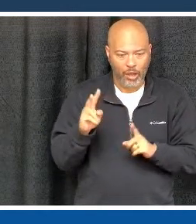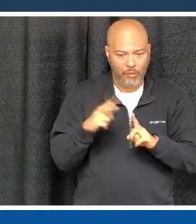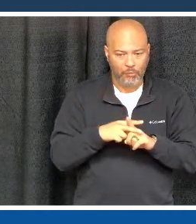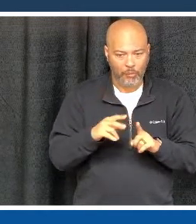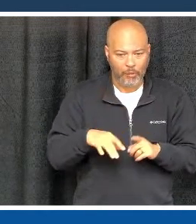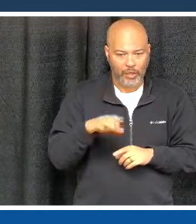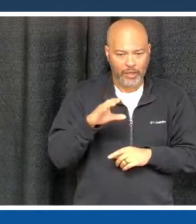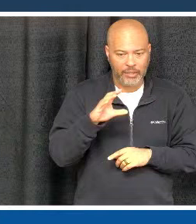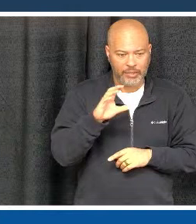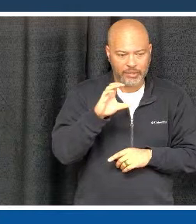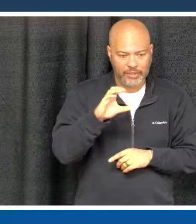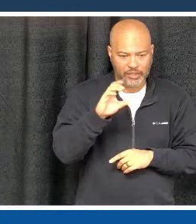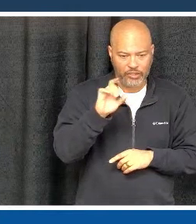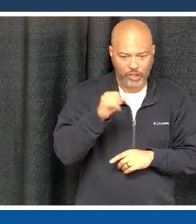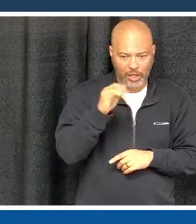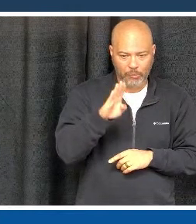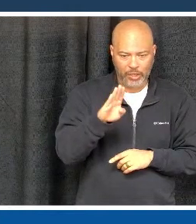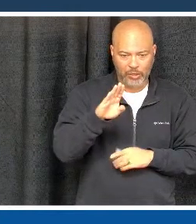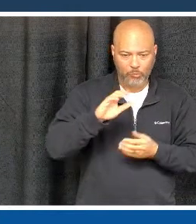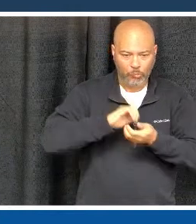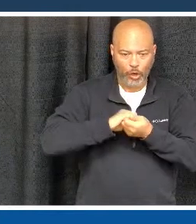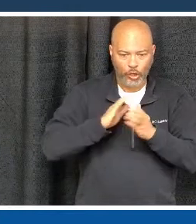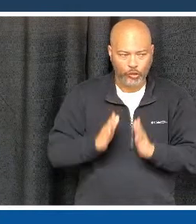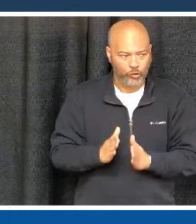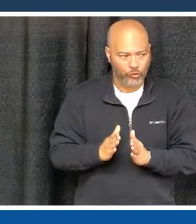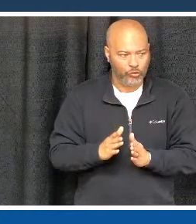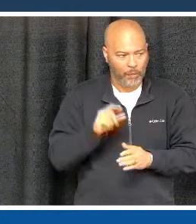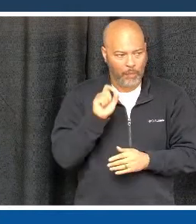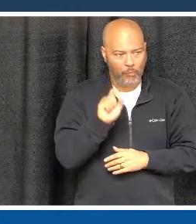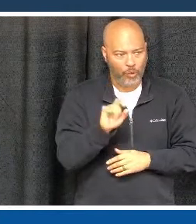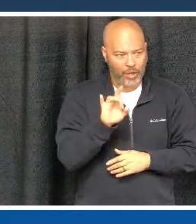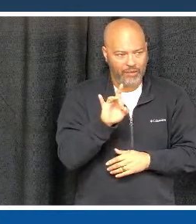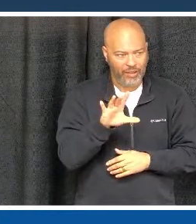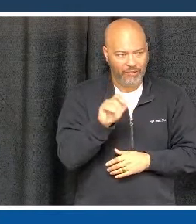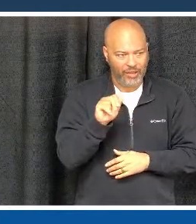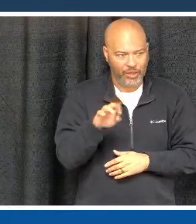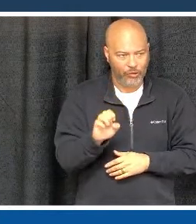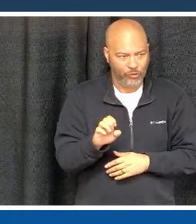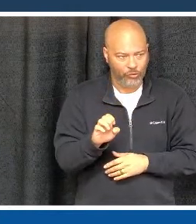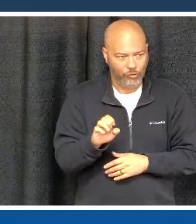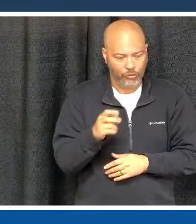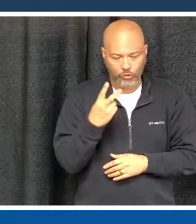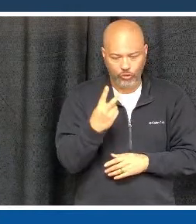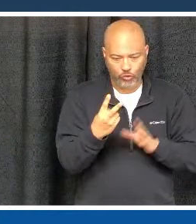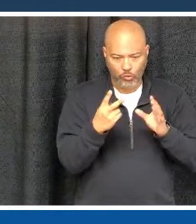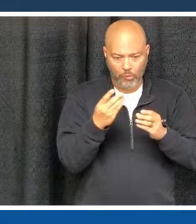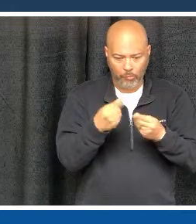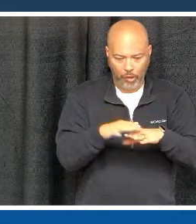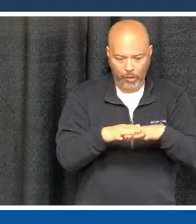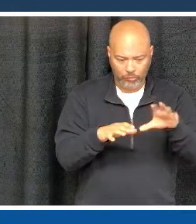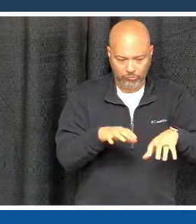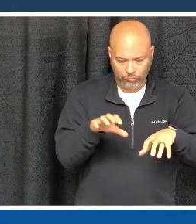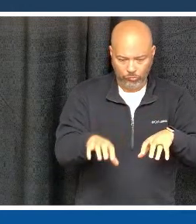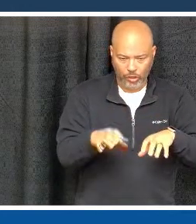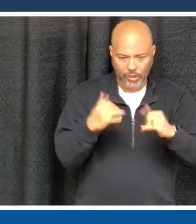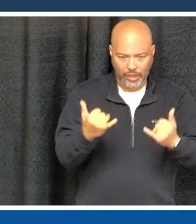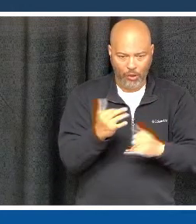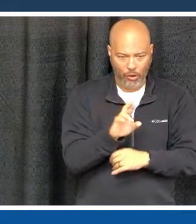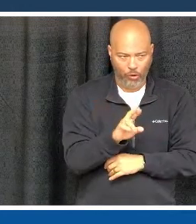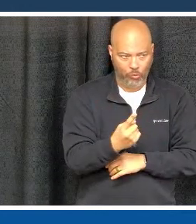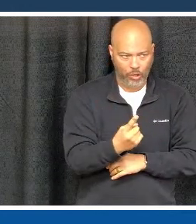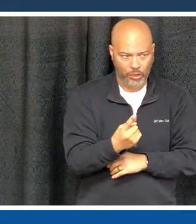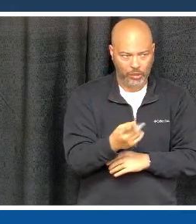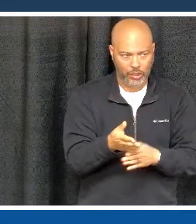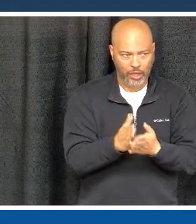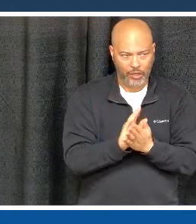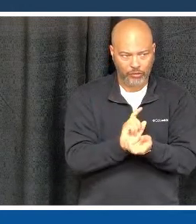of CJB Partners. It is 0.85 acres. It's 2 parcels that are currently zoned R1, and